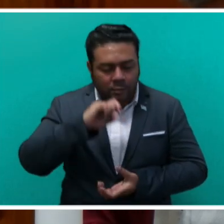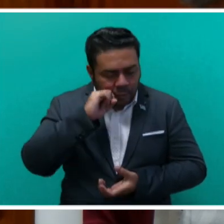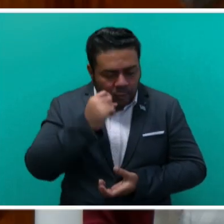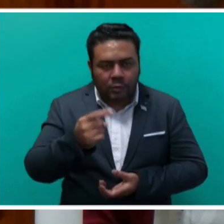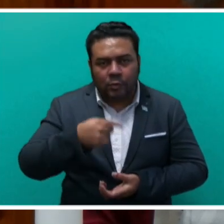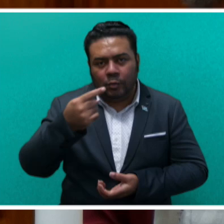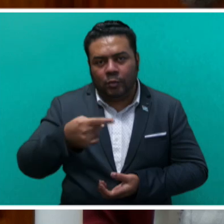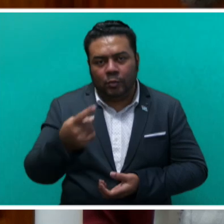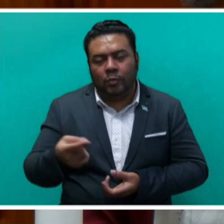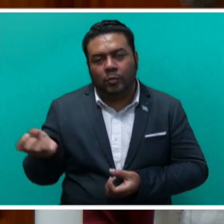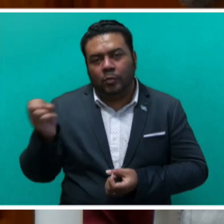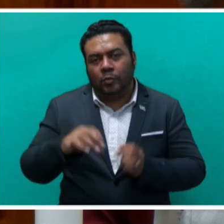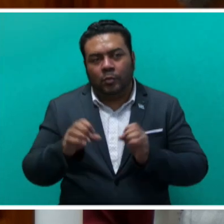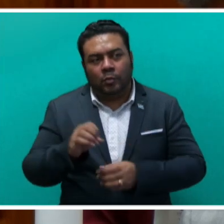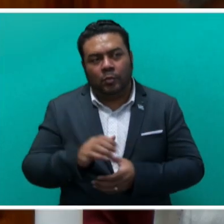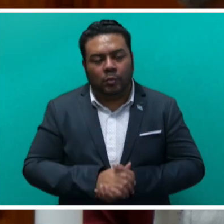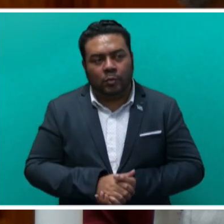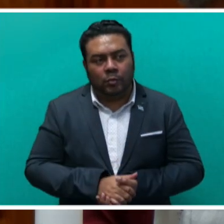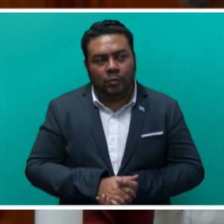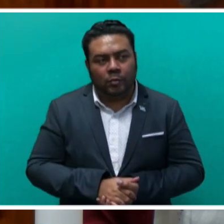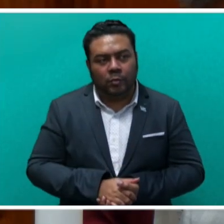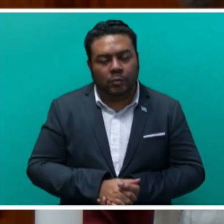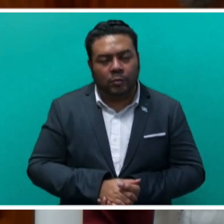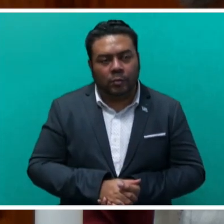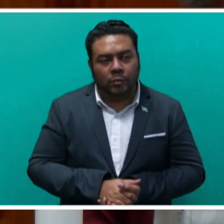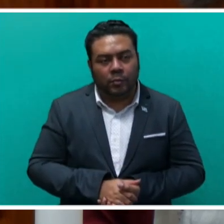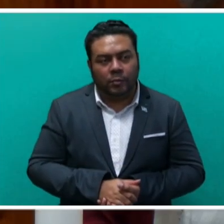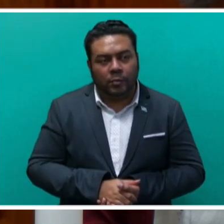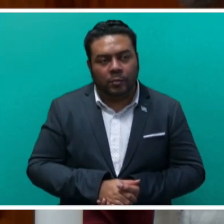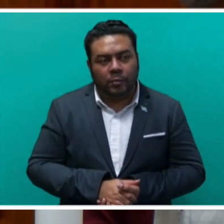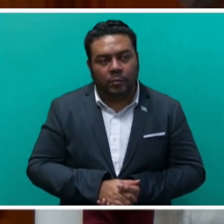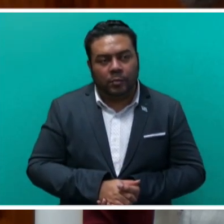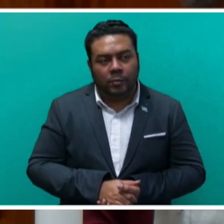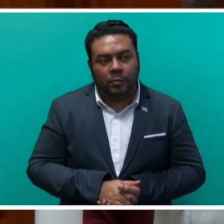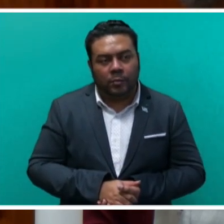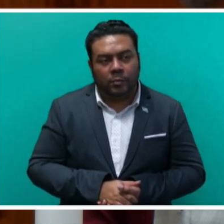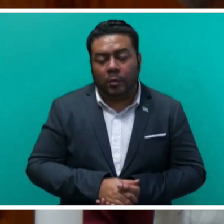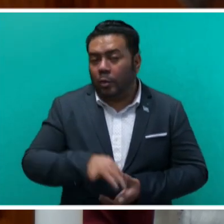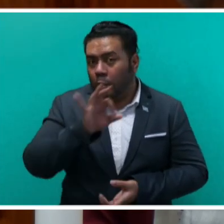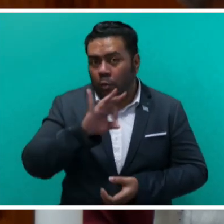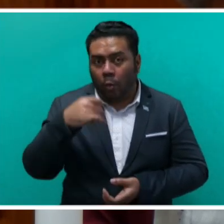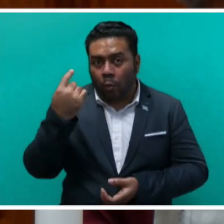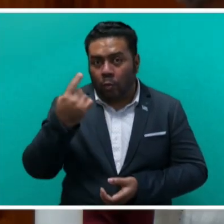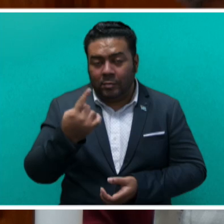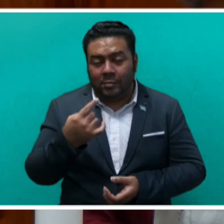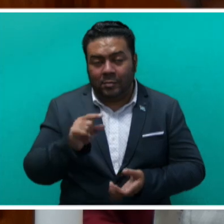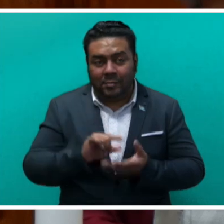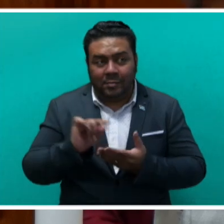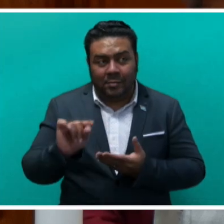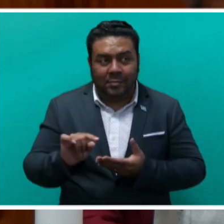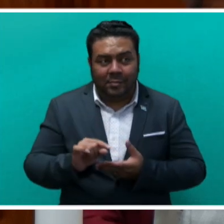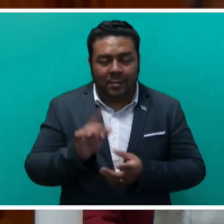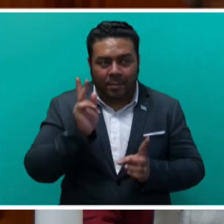more as we move along. But overall, sir, as you can see, not only is the grant popular, but from this side of the